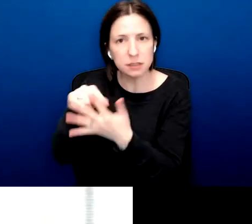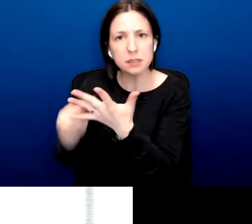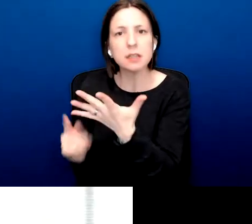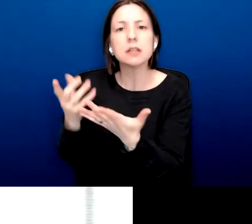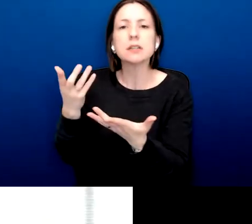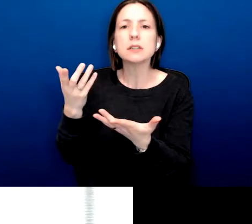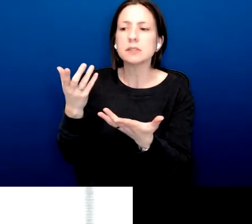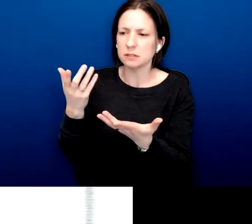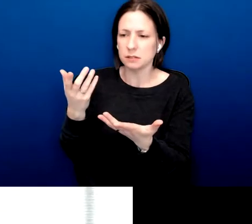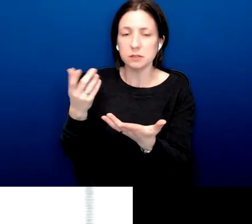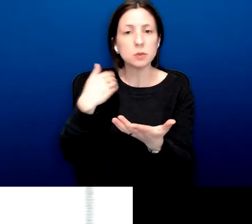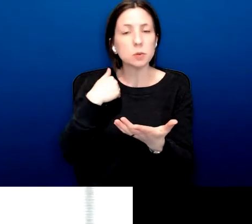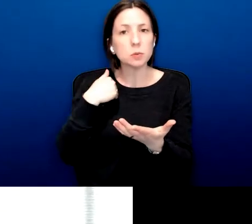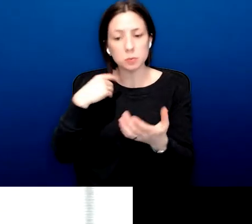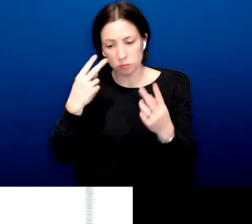one of the questions and